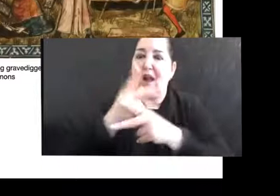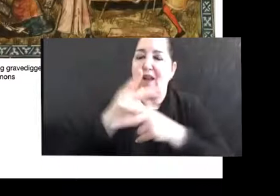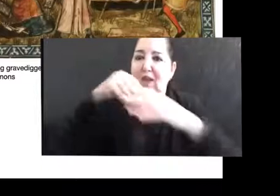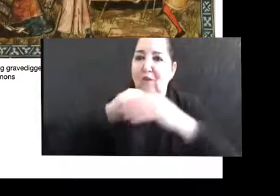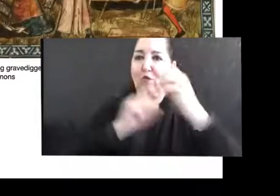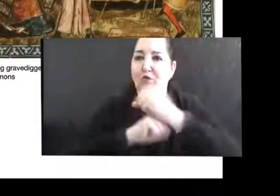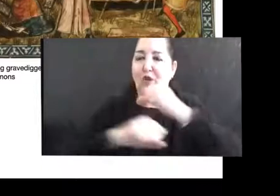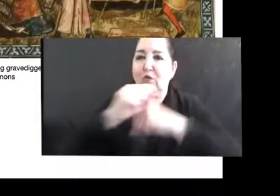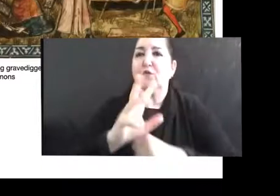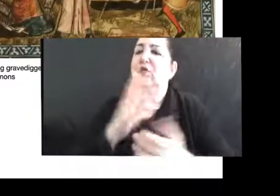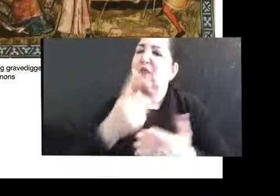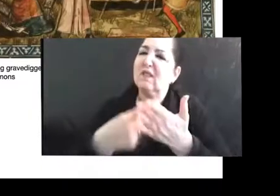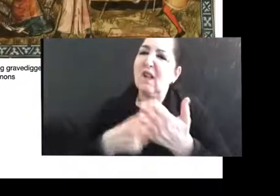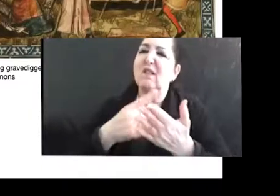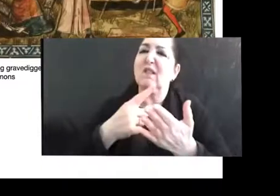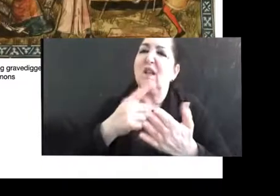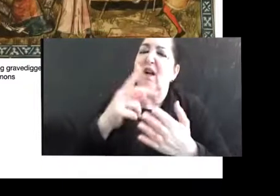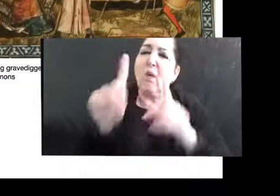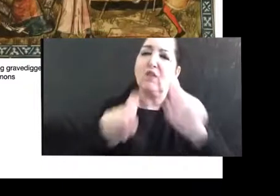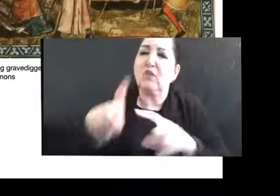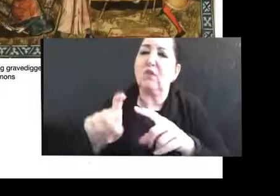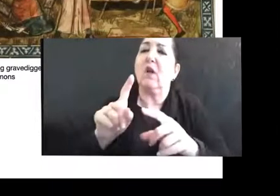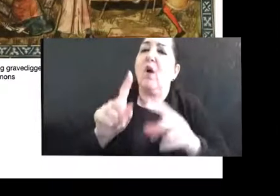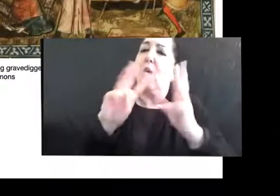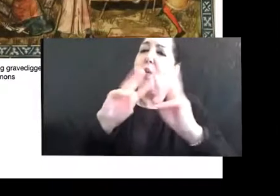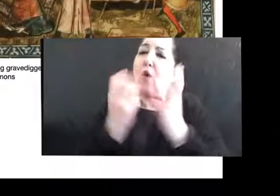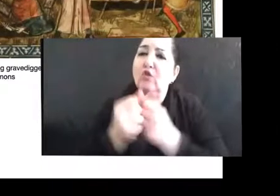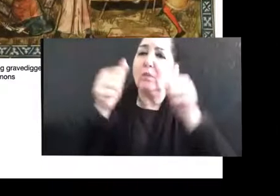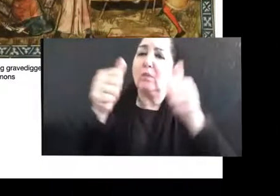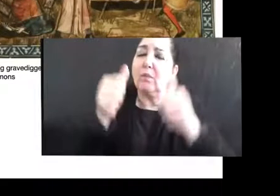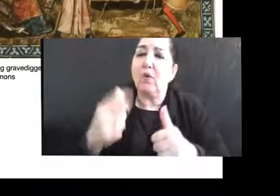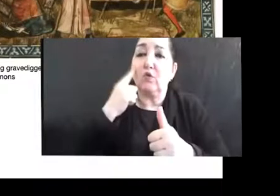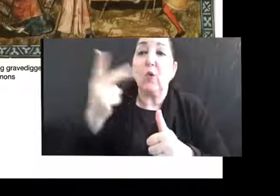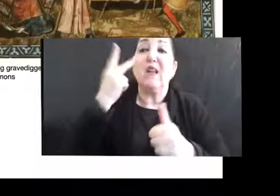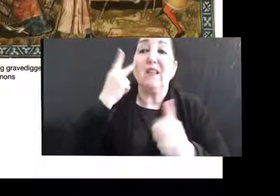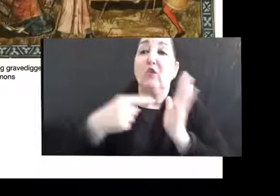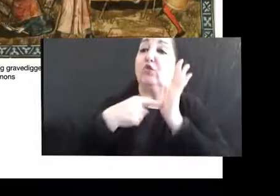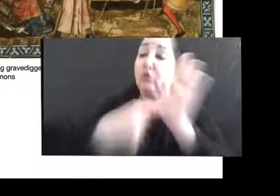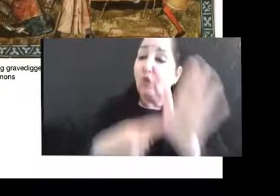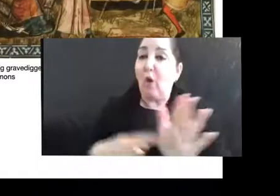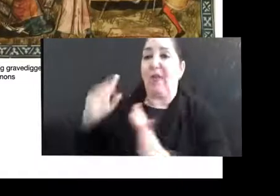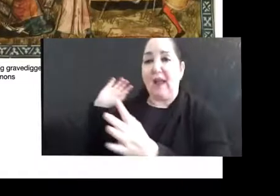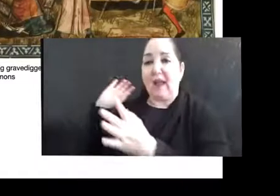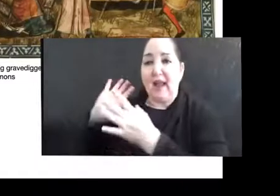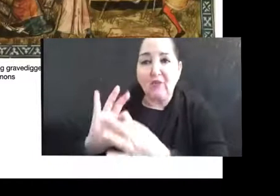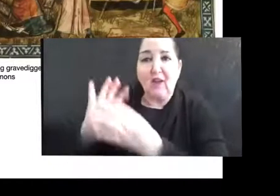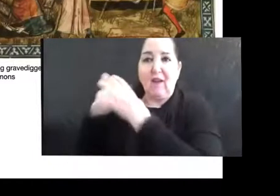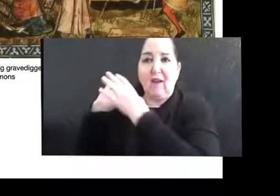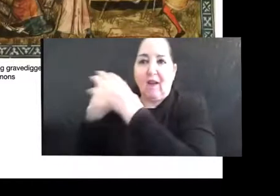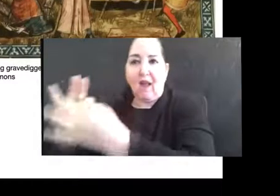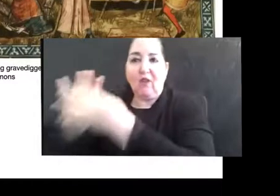infrastructure, essentially, to talk about these questions, to host workshops that can draw these lines together. So here, for example, you can